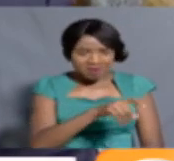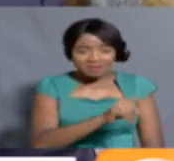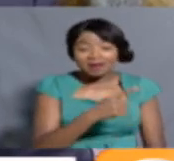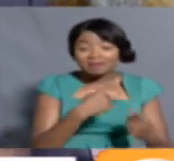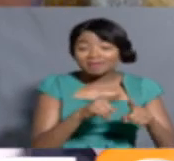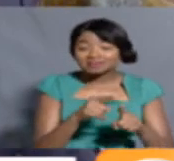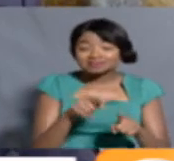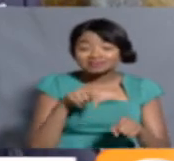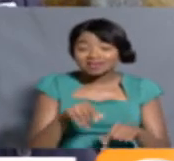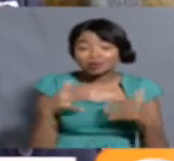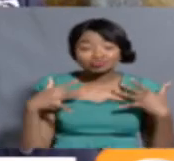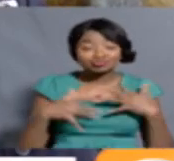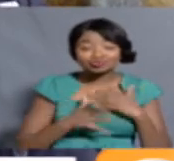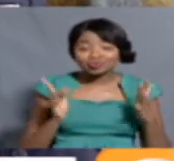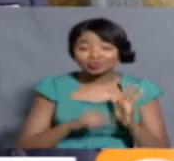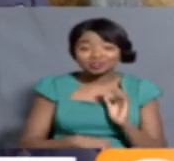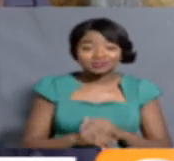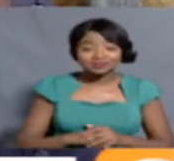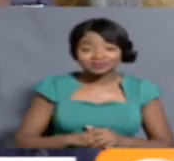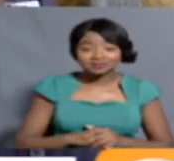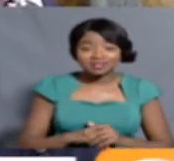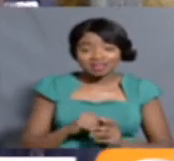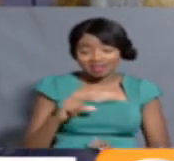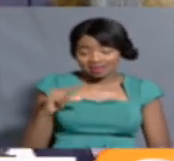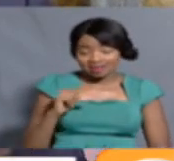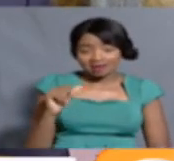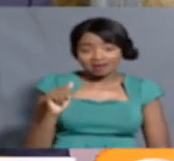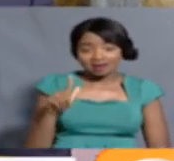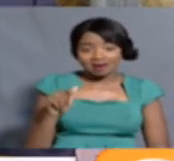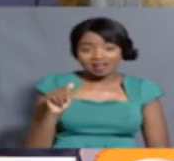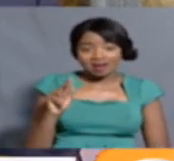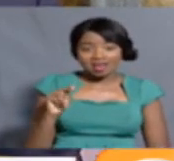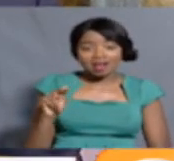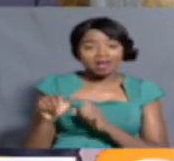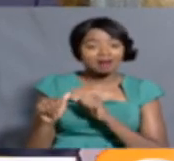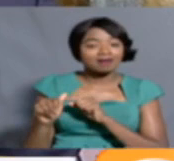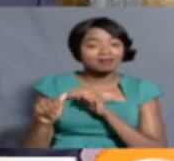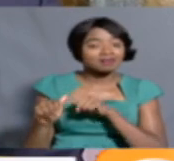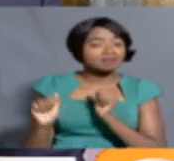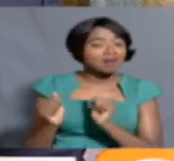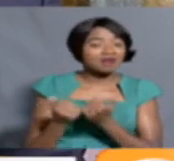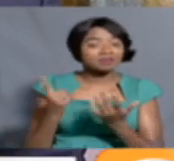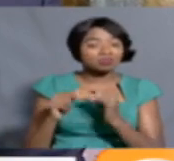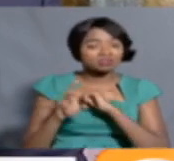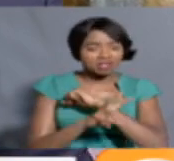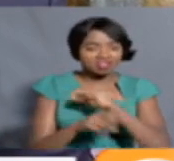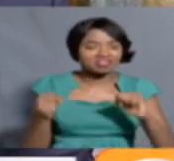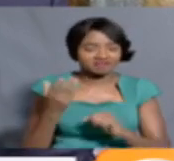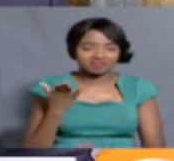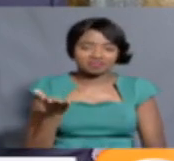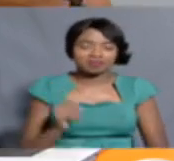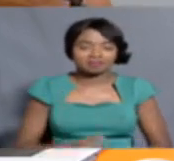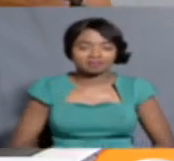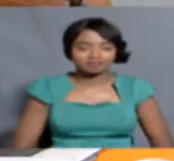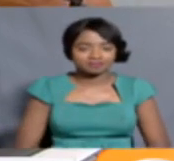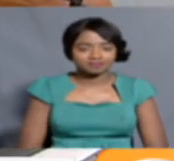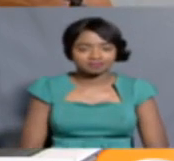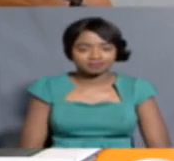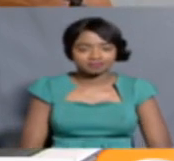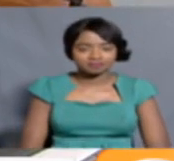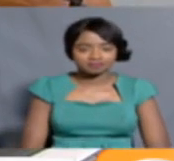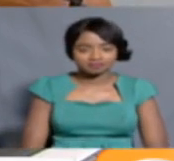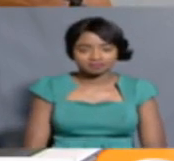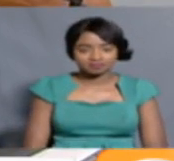Kulalu, which is which is pure theft. Yeah, and